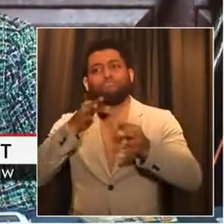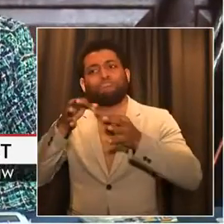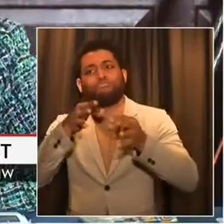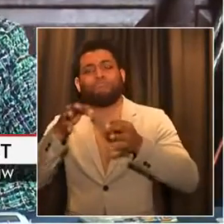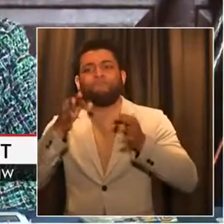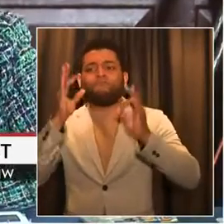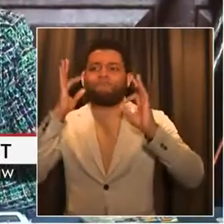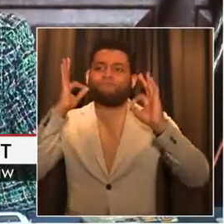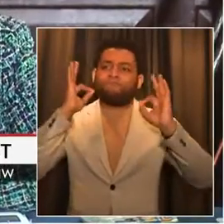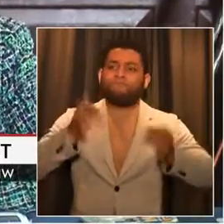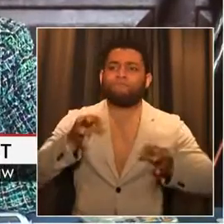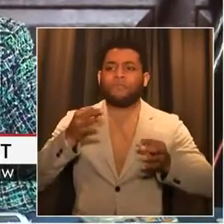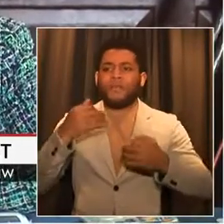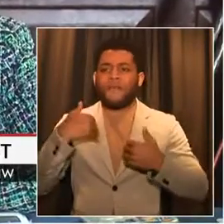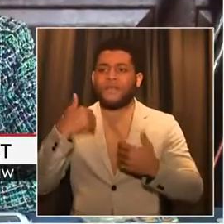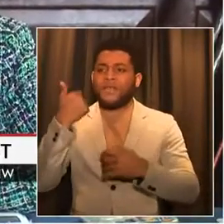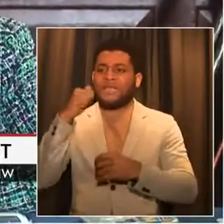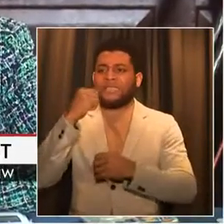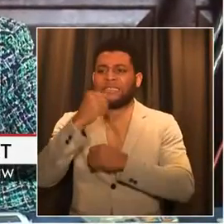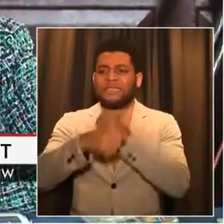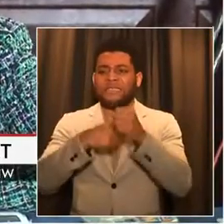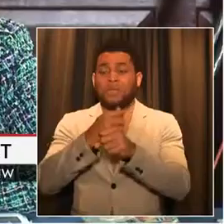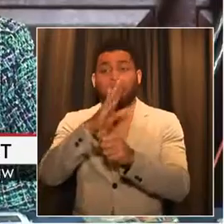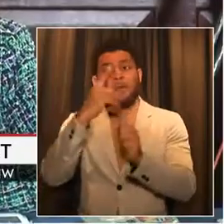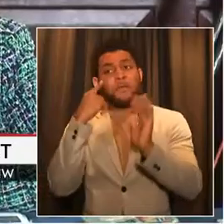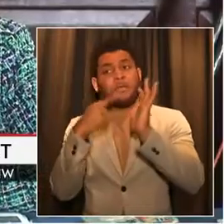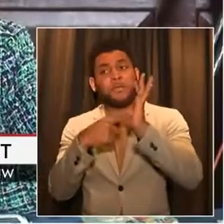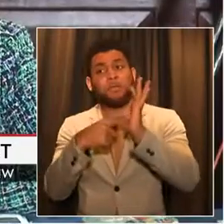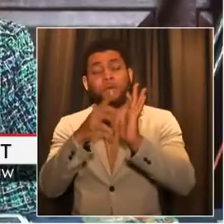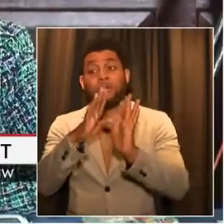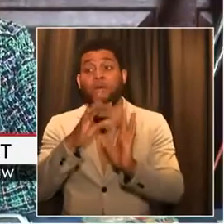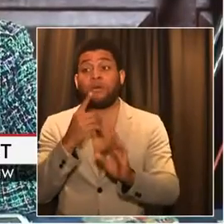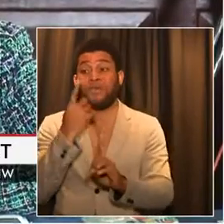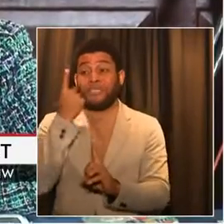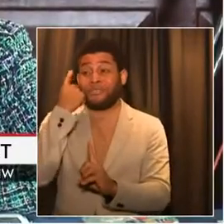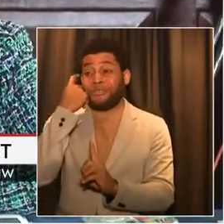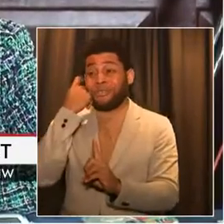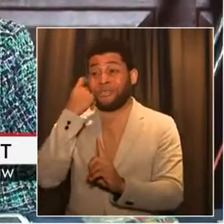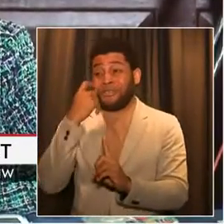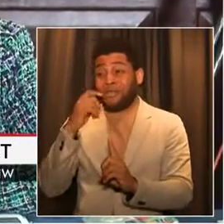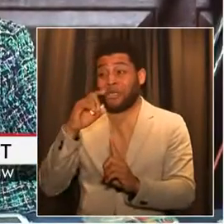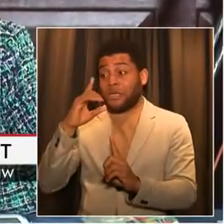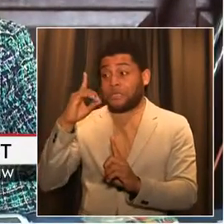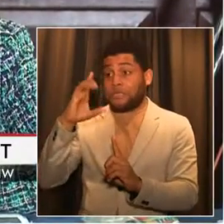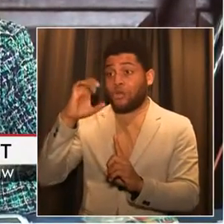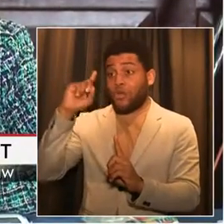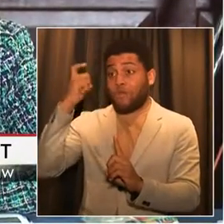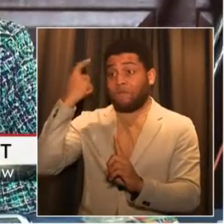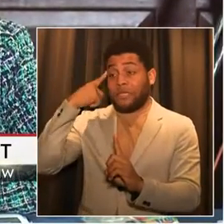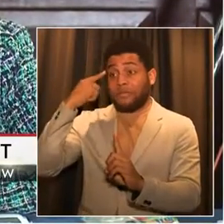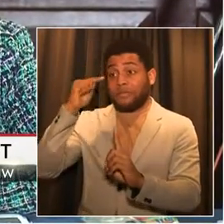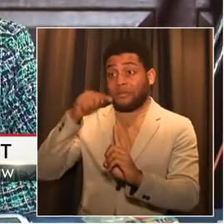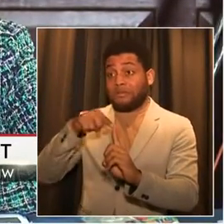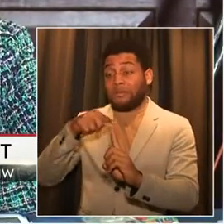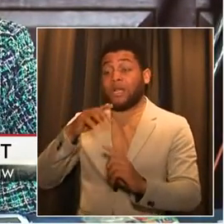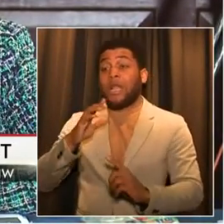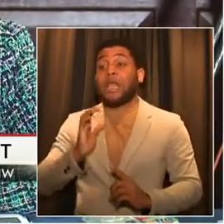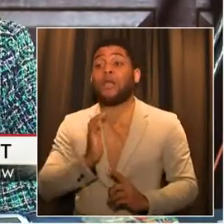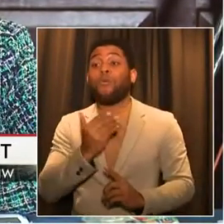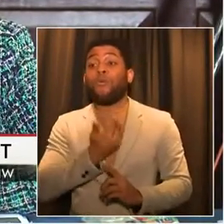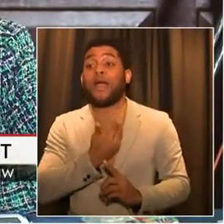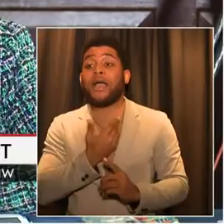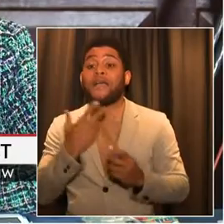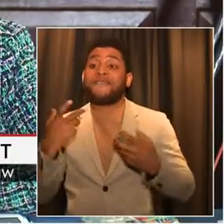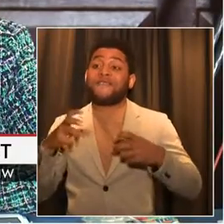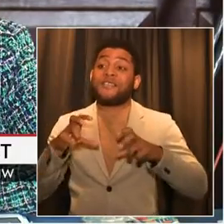Councilmember, I'll give you one example. We've increased, just as the District of Columbia government, our investment in